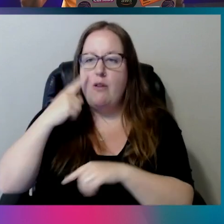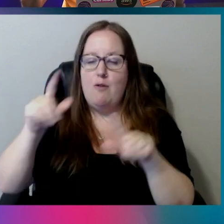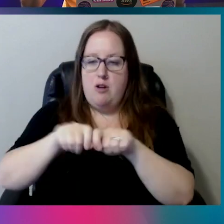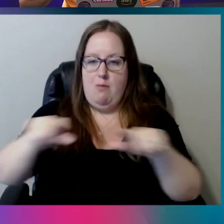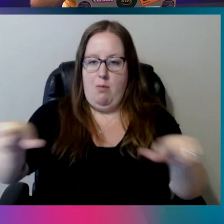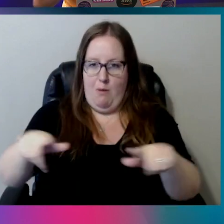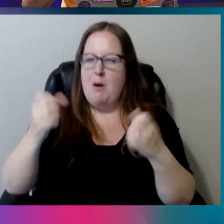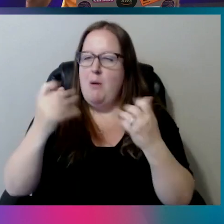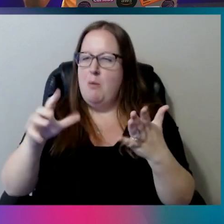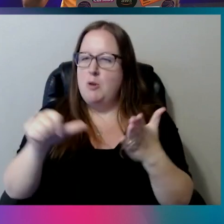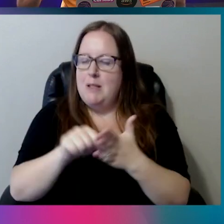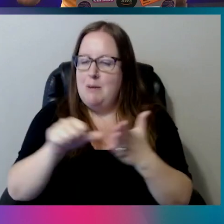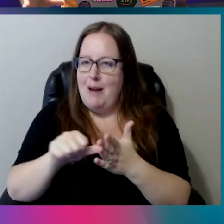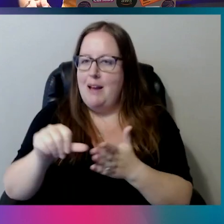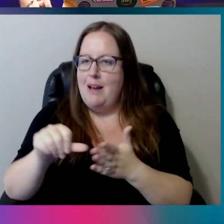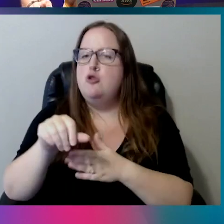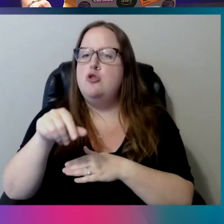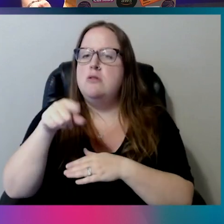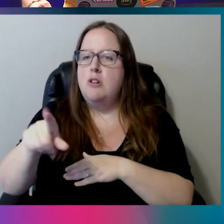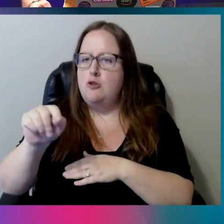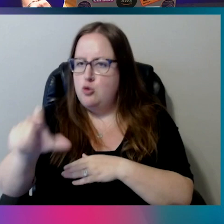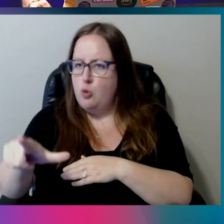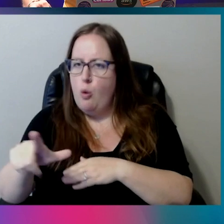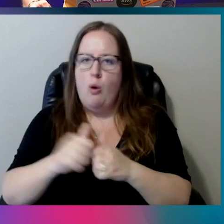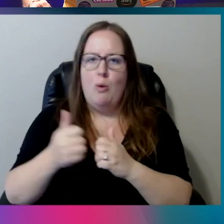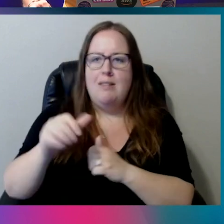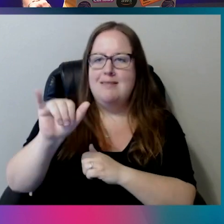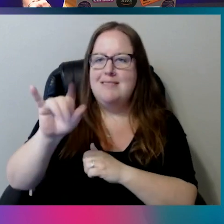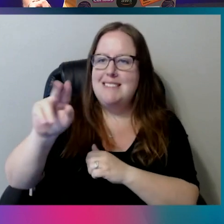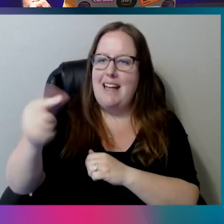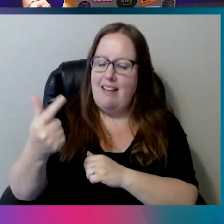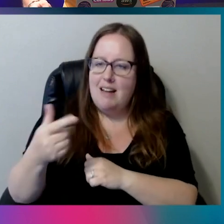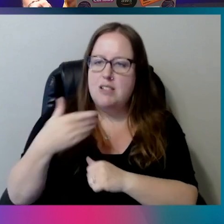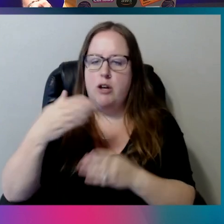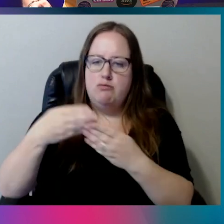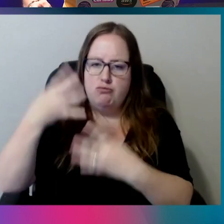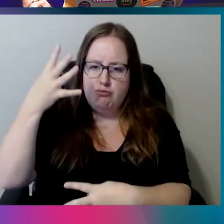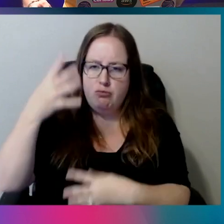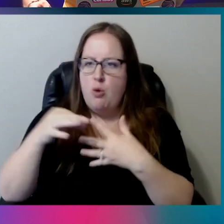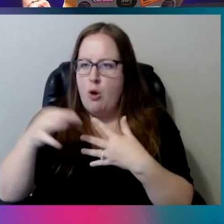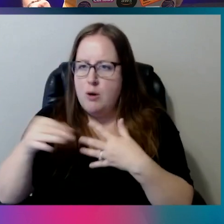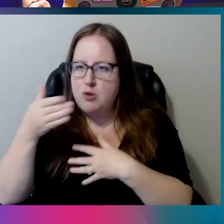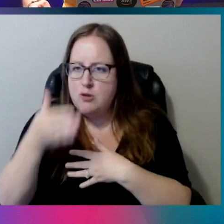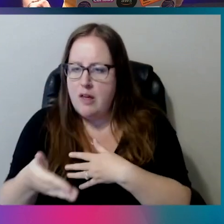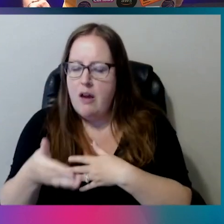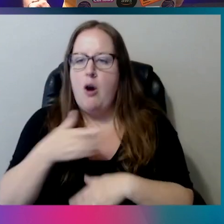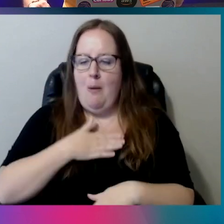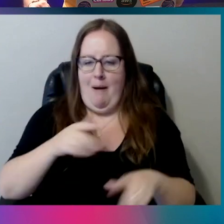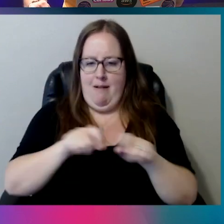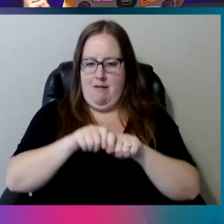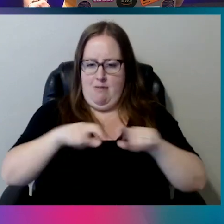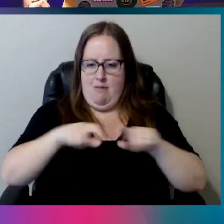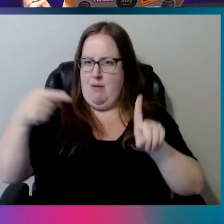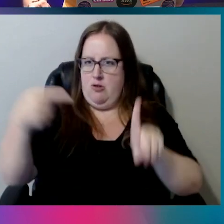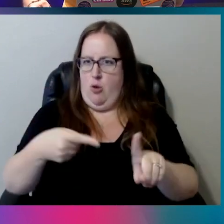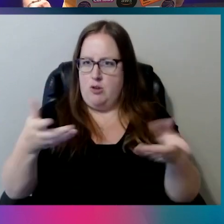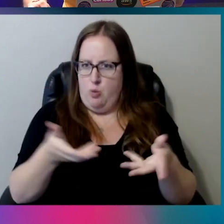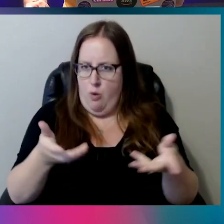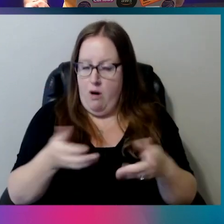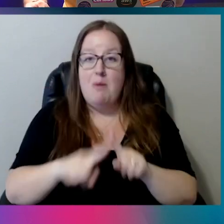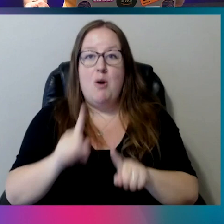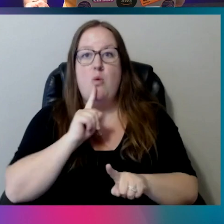wizard. Yes. It walks you through all the settings, and we can have a bunch of options down here for what are my deployment targets. However, this is all being